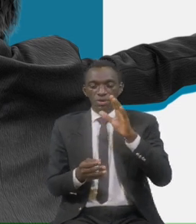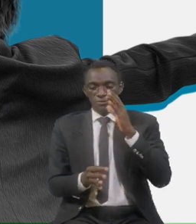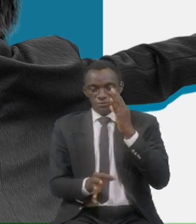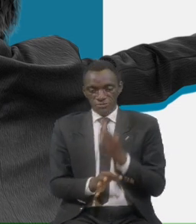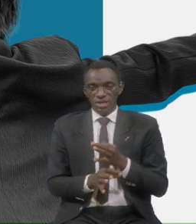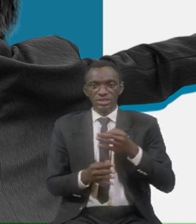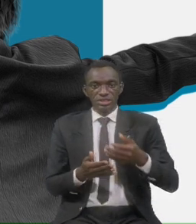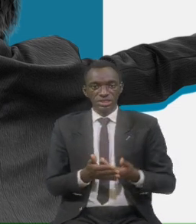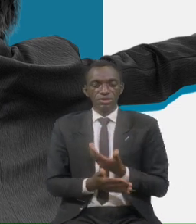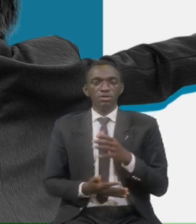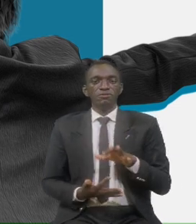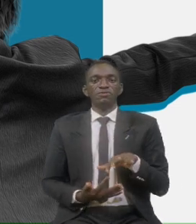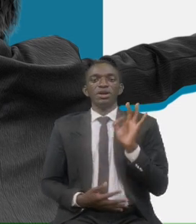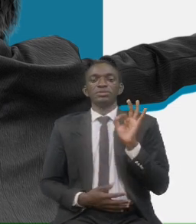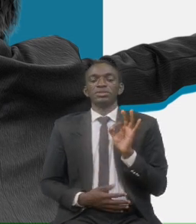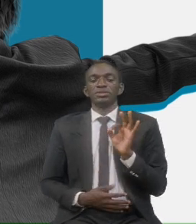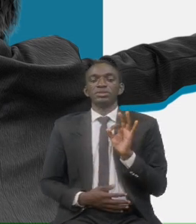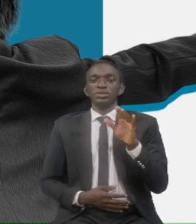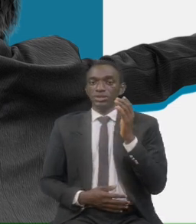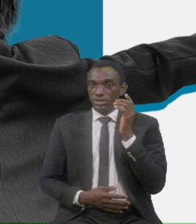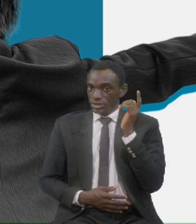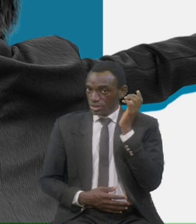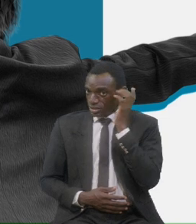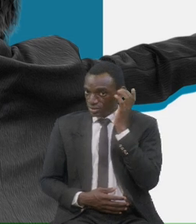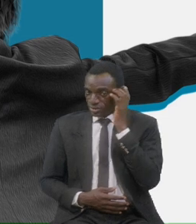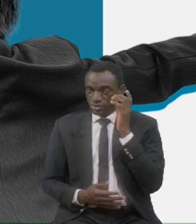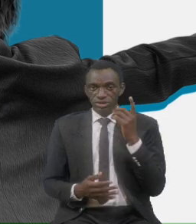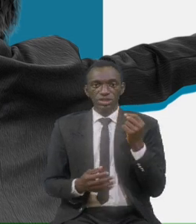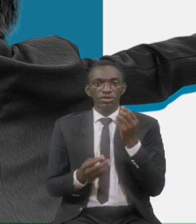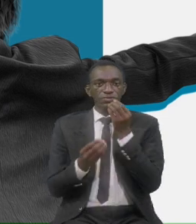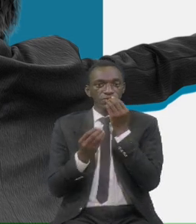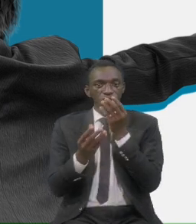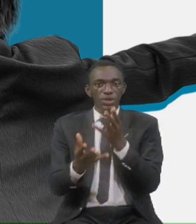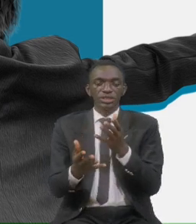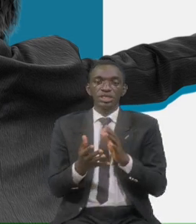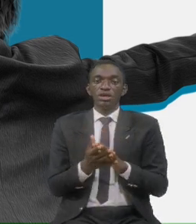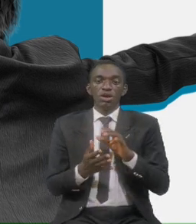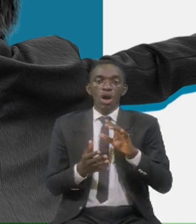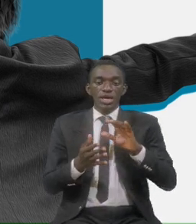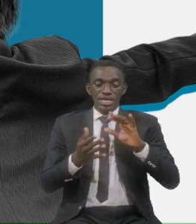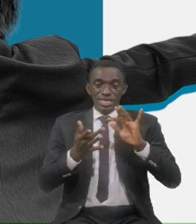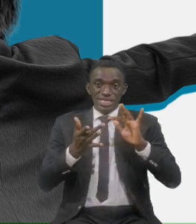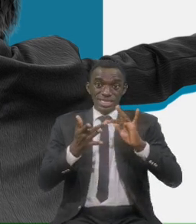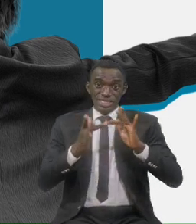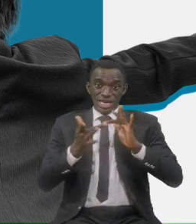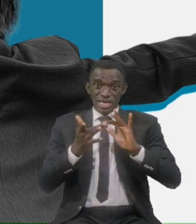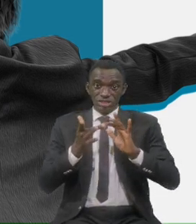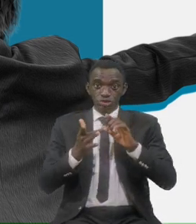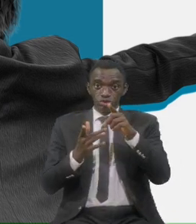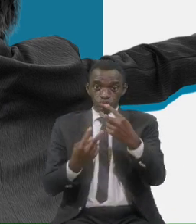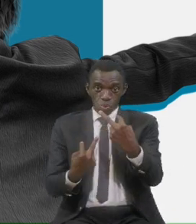Please listen to the following for online converts. If you are watching